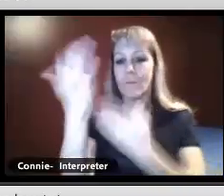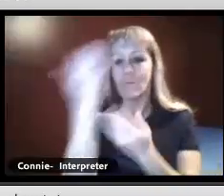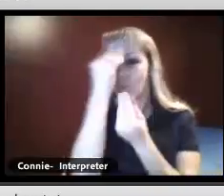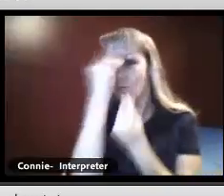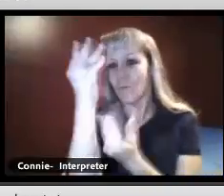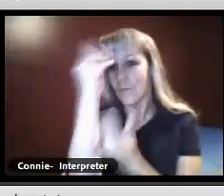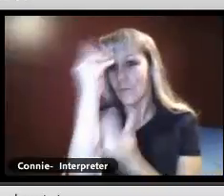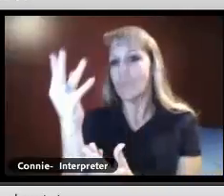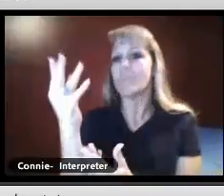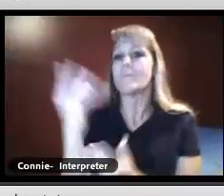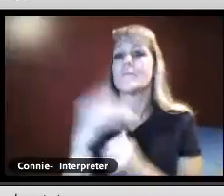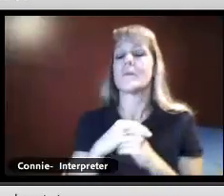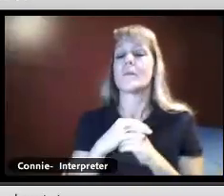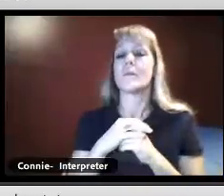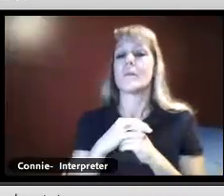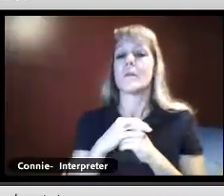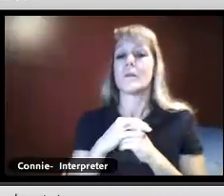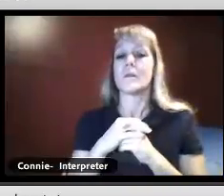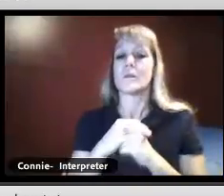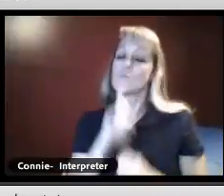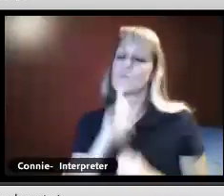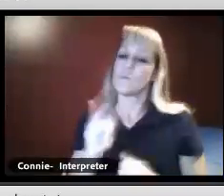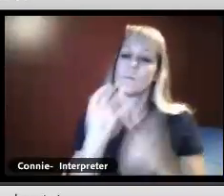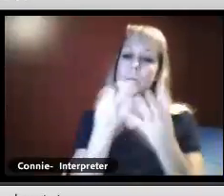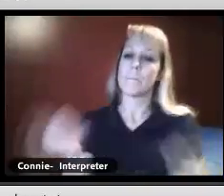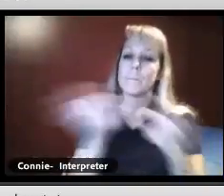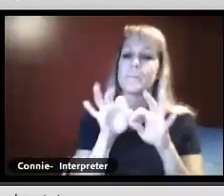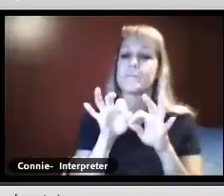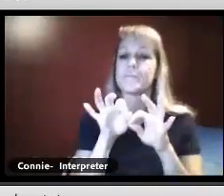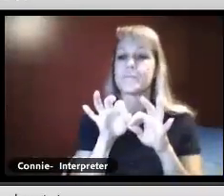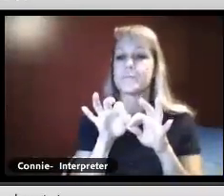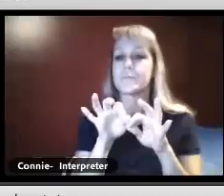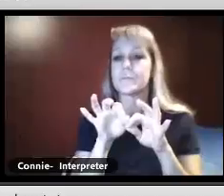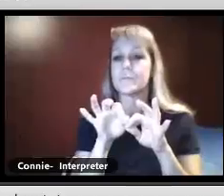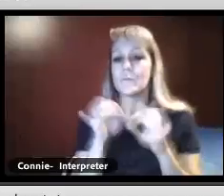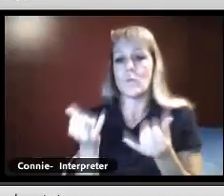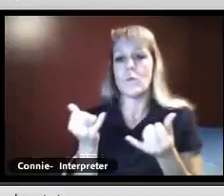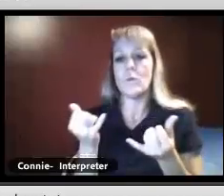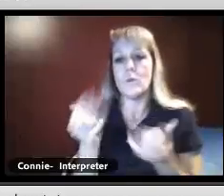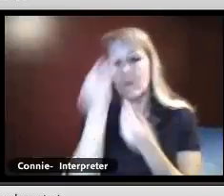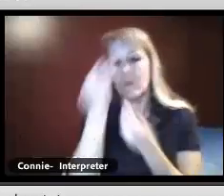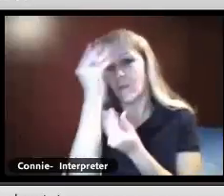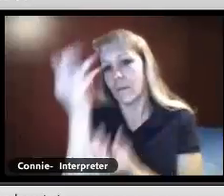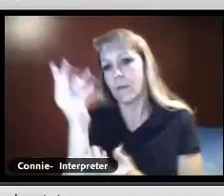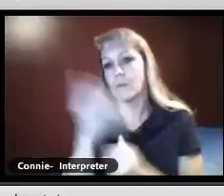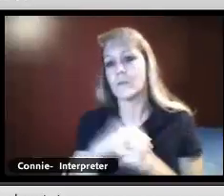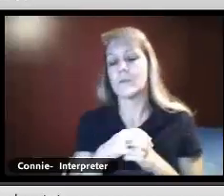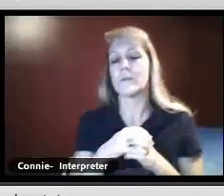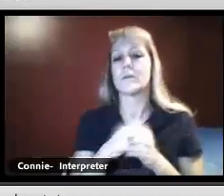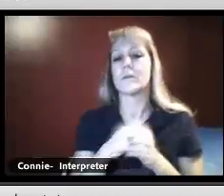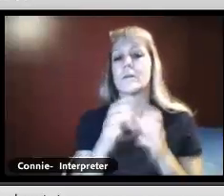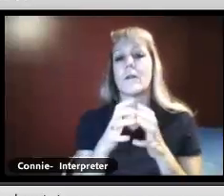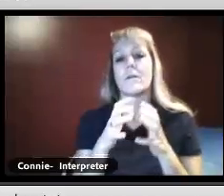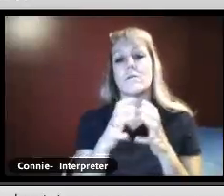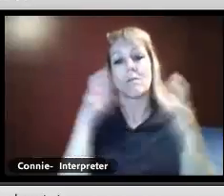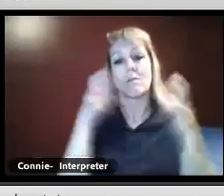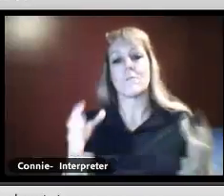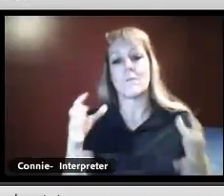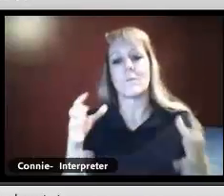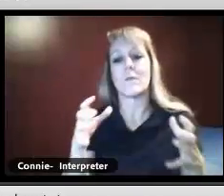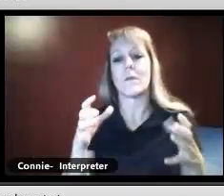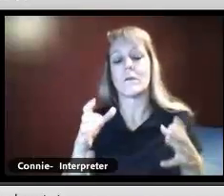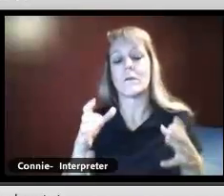today because it is so very important, so very current, and so very much on the radar of